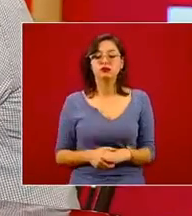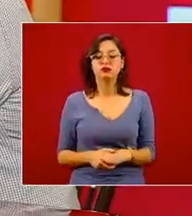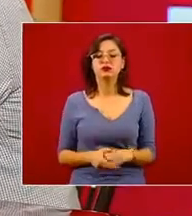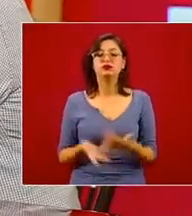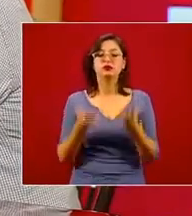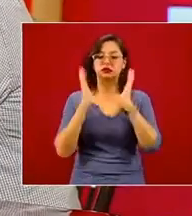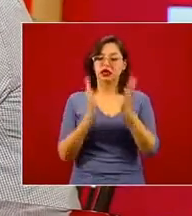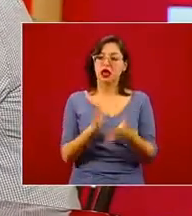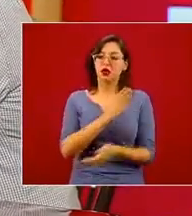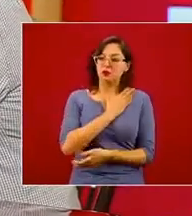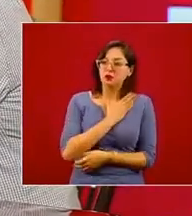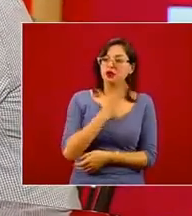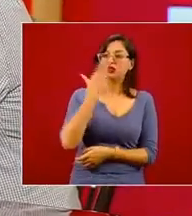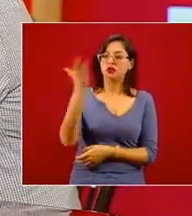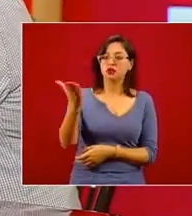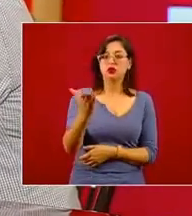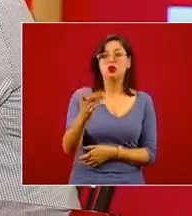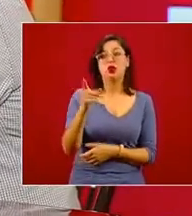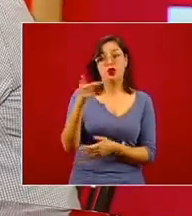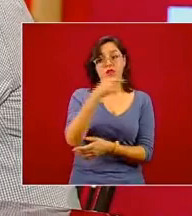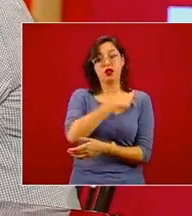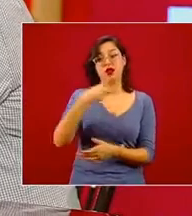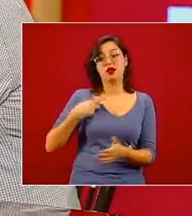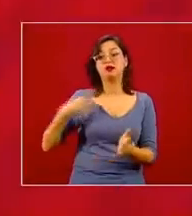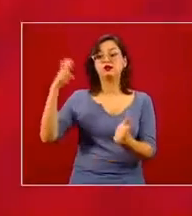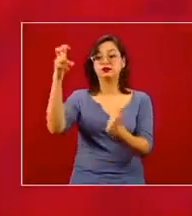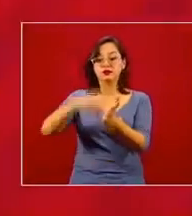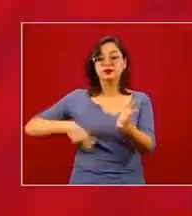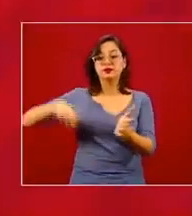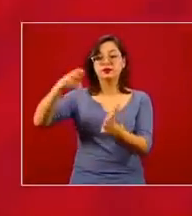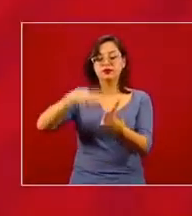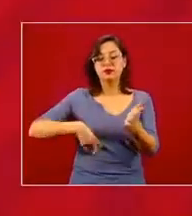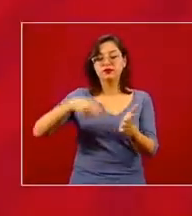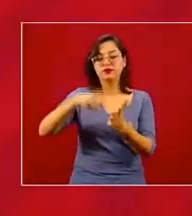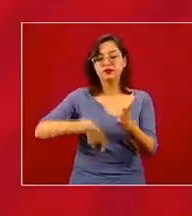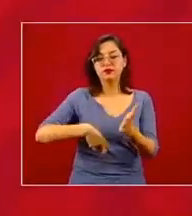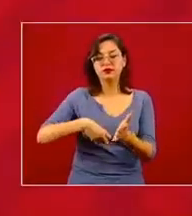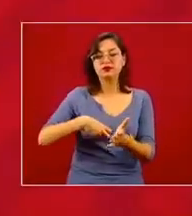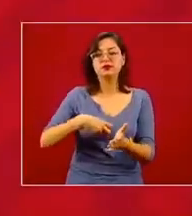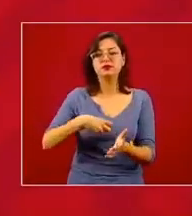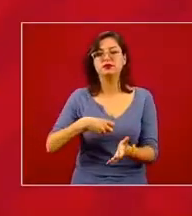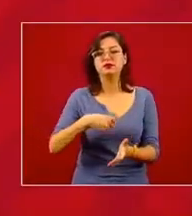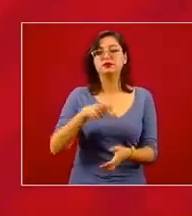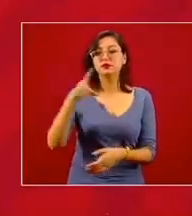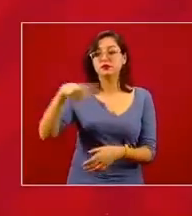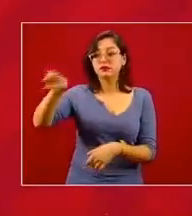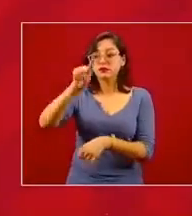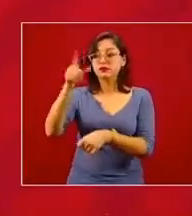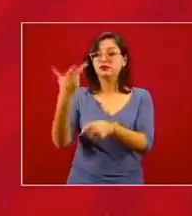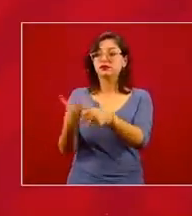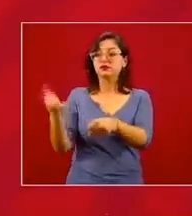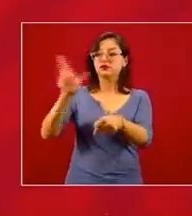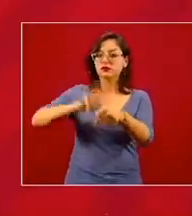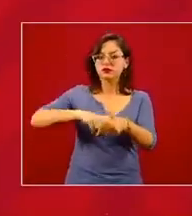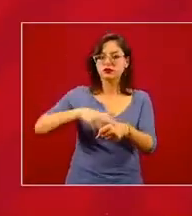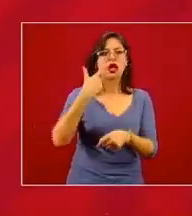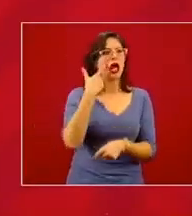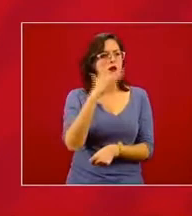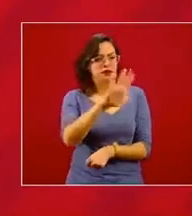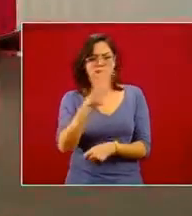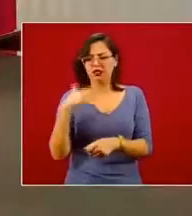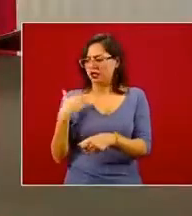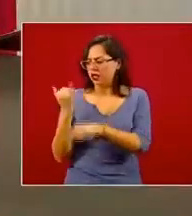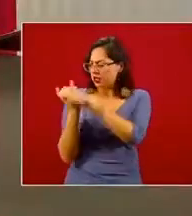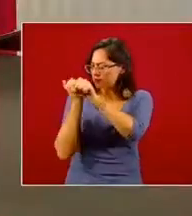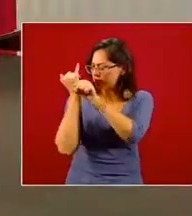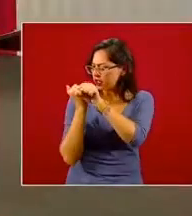information. And this is information that they are noticing to a system. So there is a requirement to do the